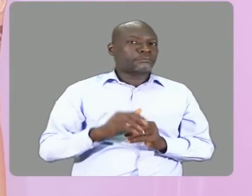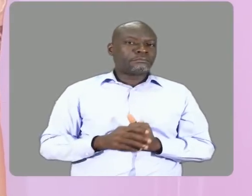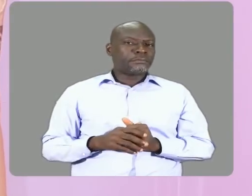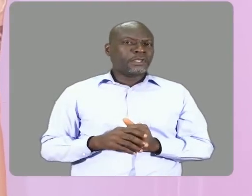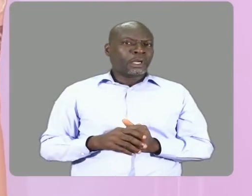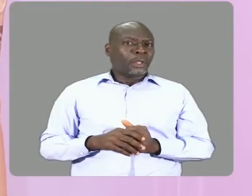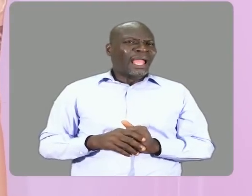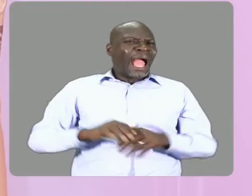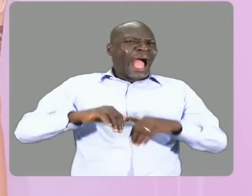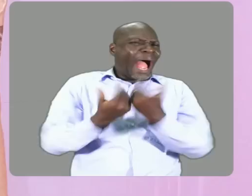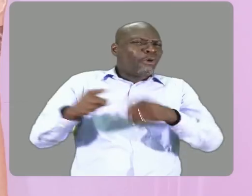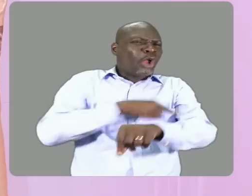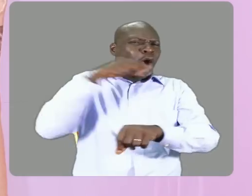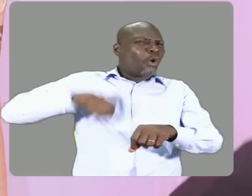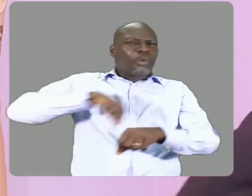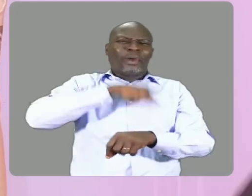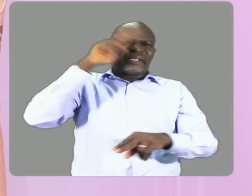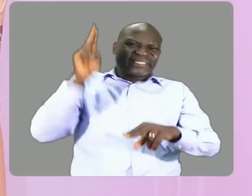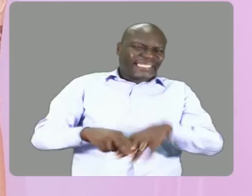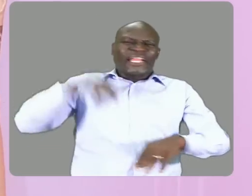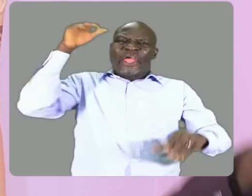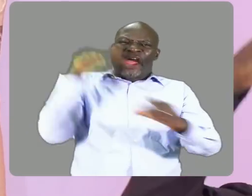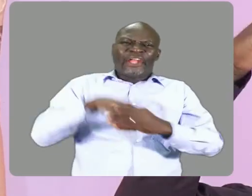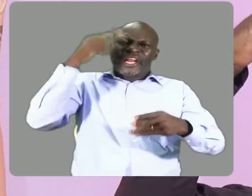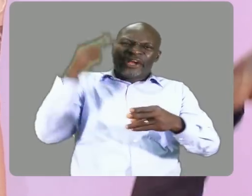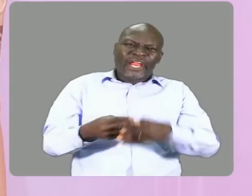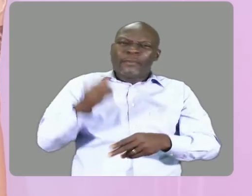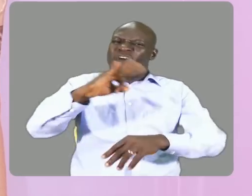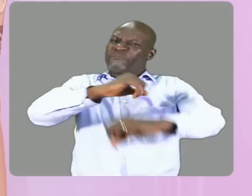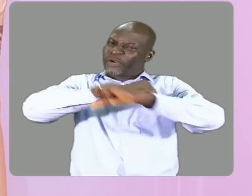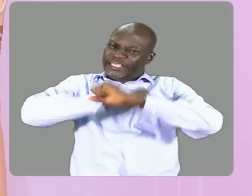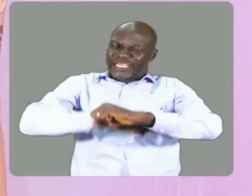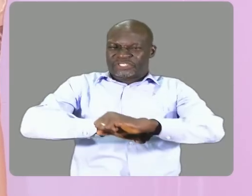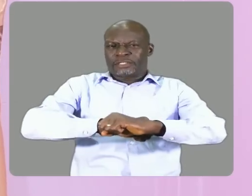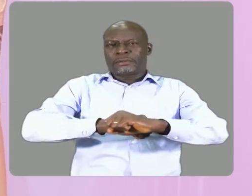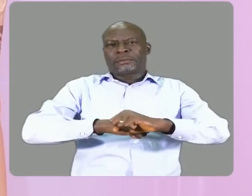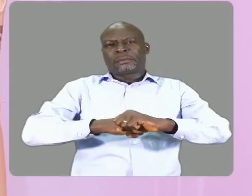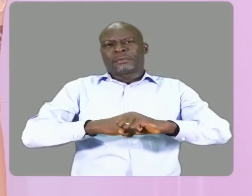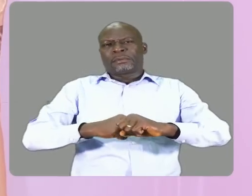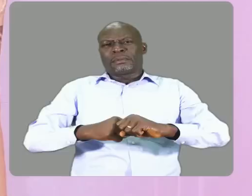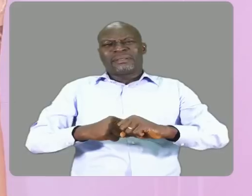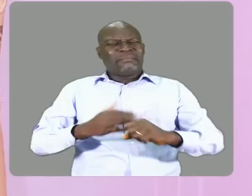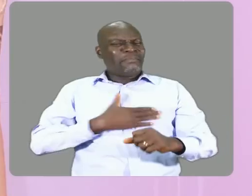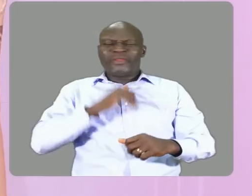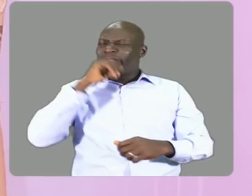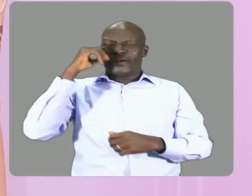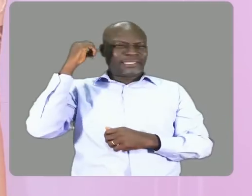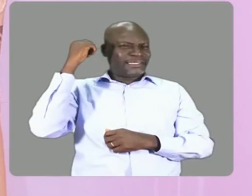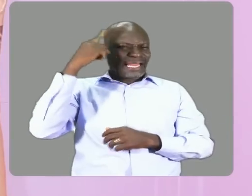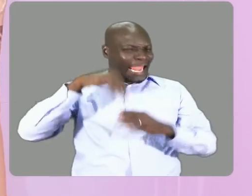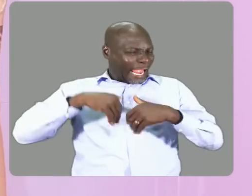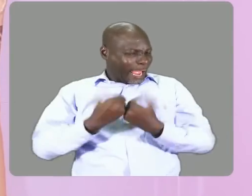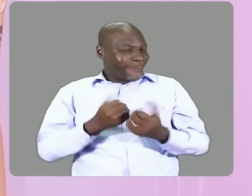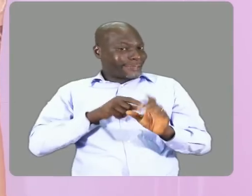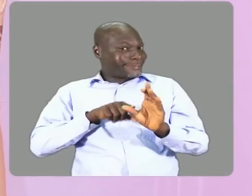eti yentena ho na in the name of ahobambo mi nim de ente yakopon ma me share sa adisua